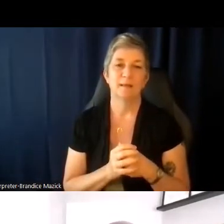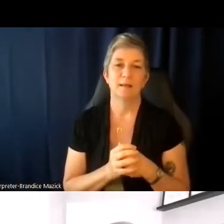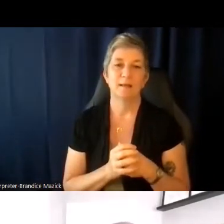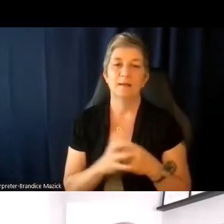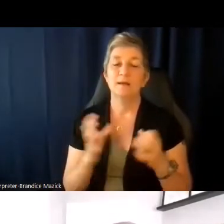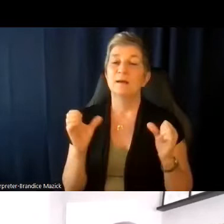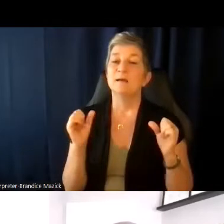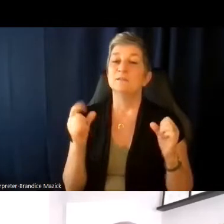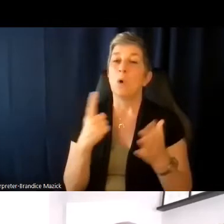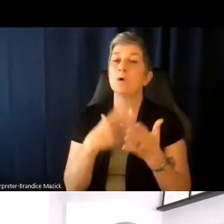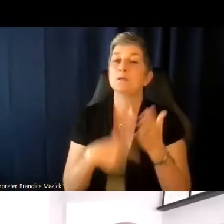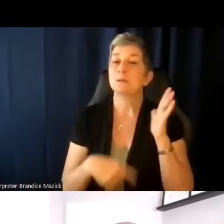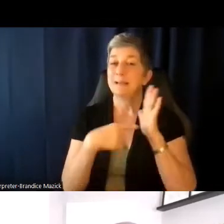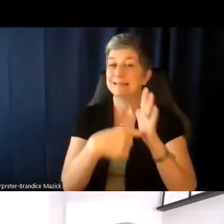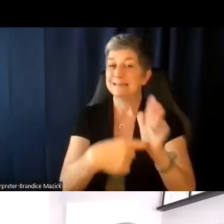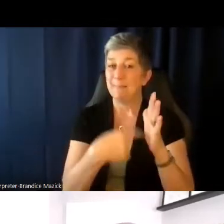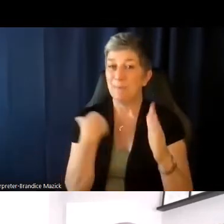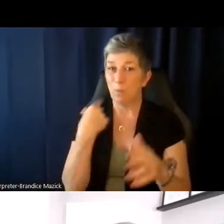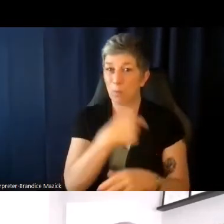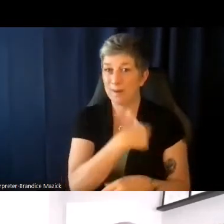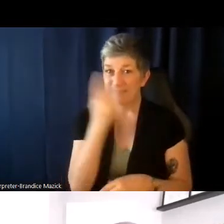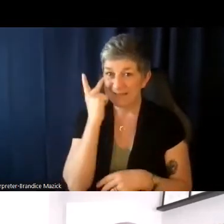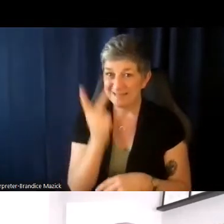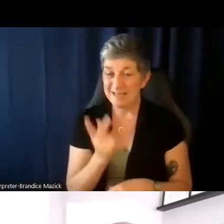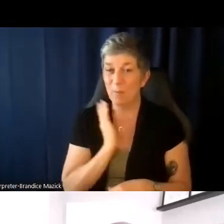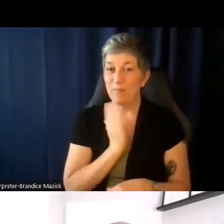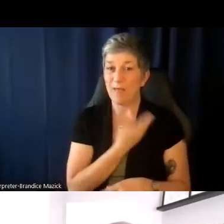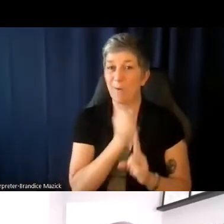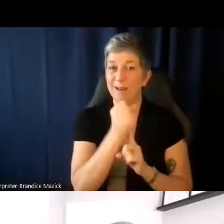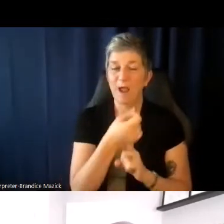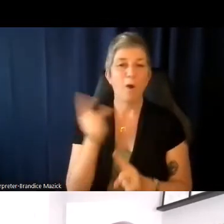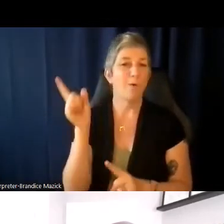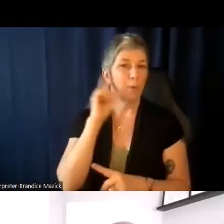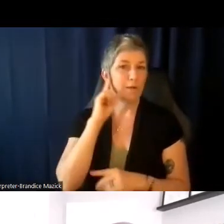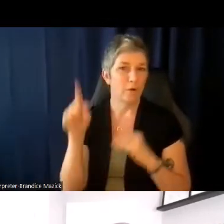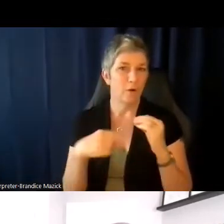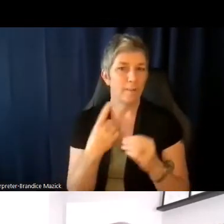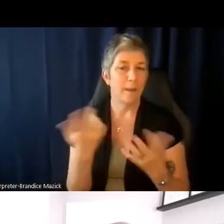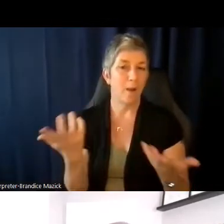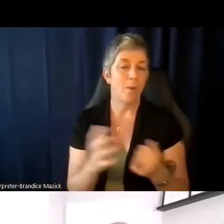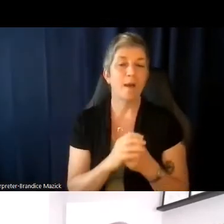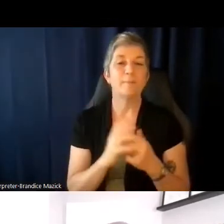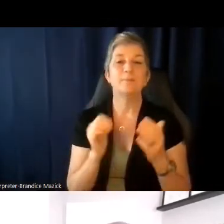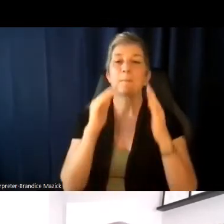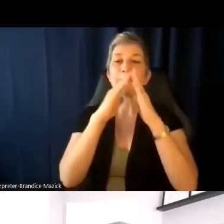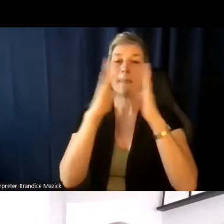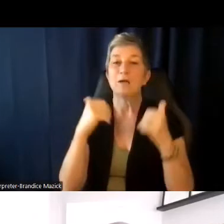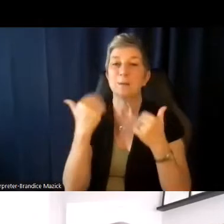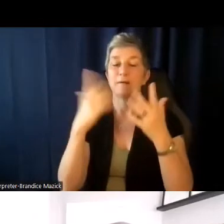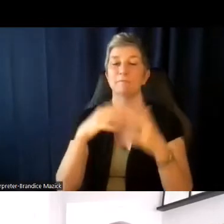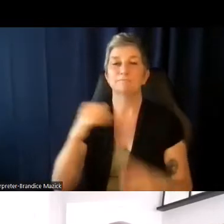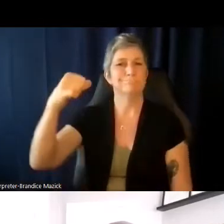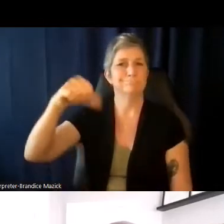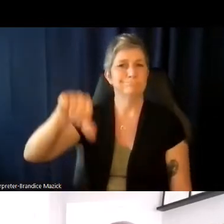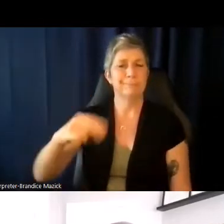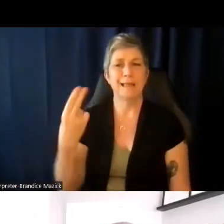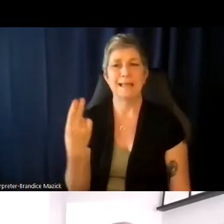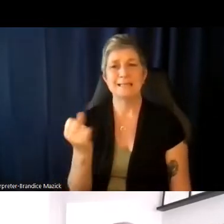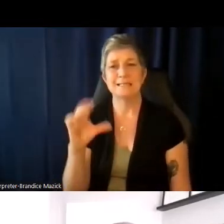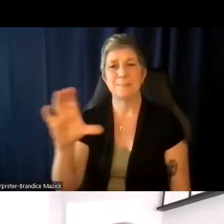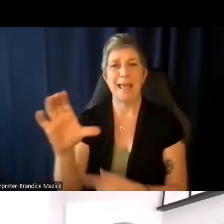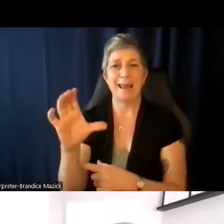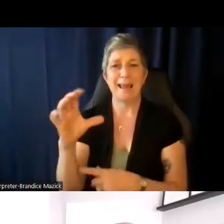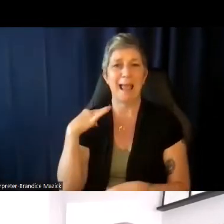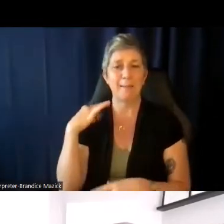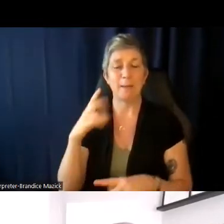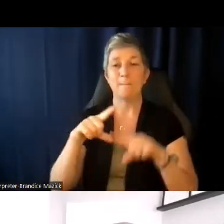So some examples that we've seen in some of our cases or that we've heard about is where a housing provider rejects a Hispanic applicant based